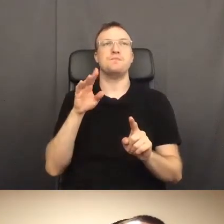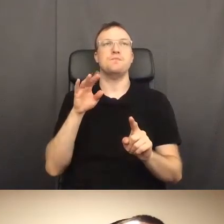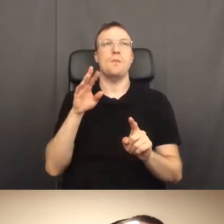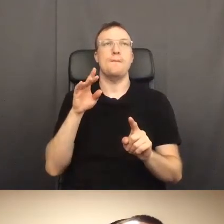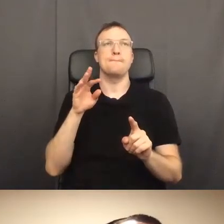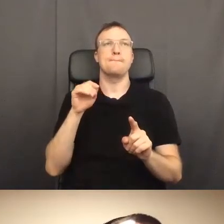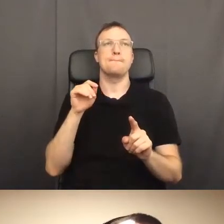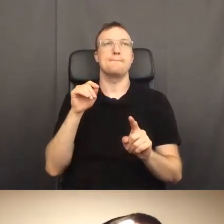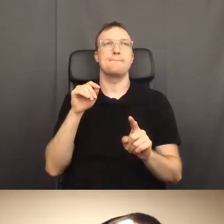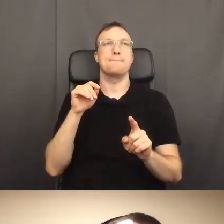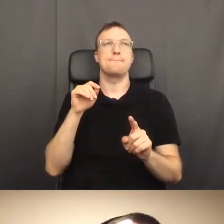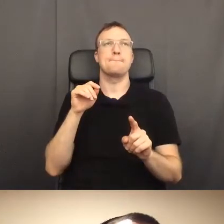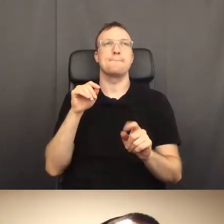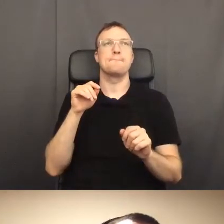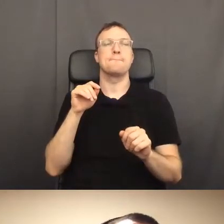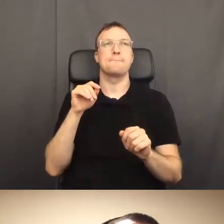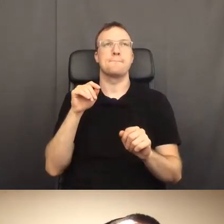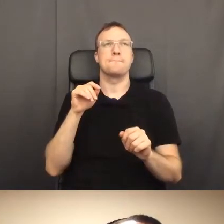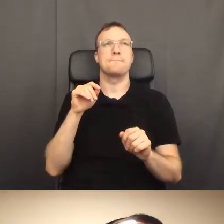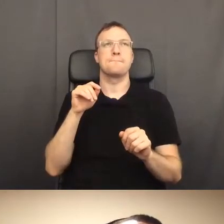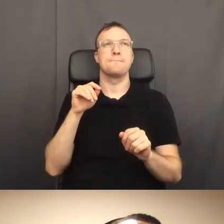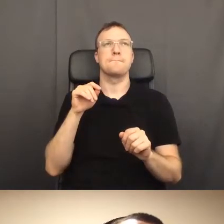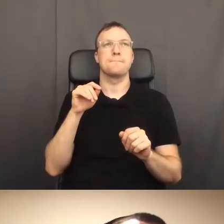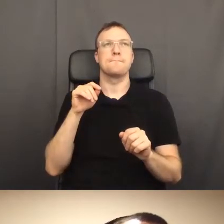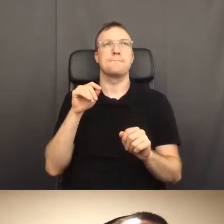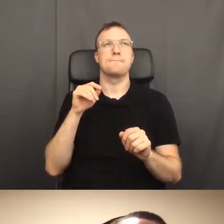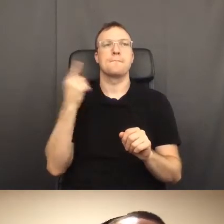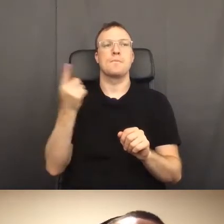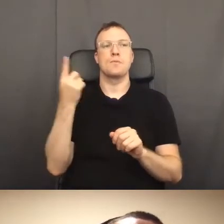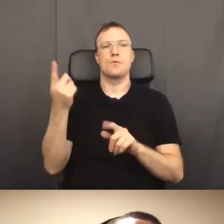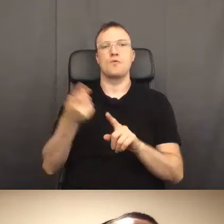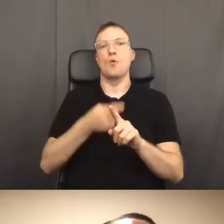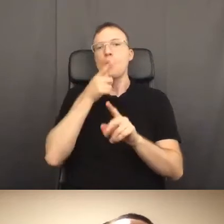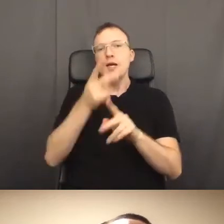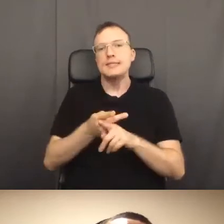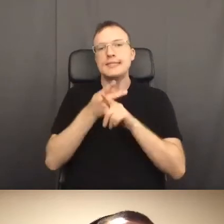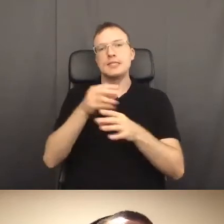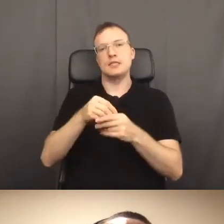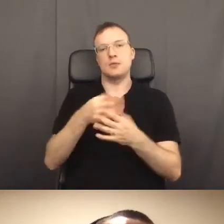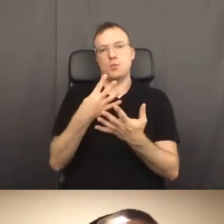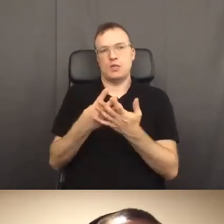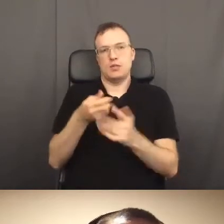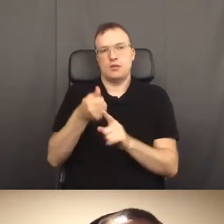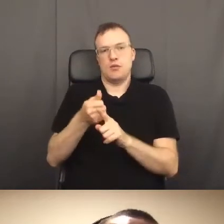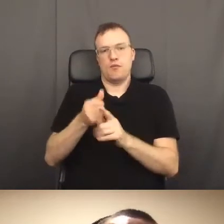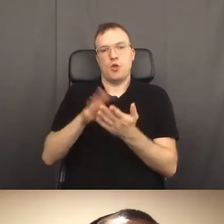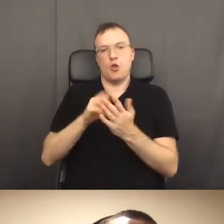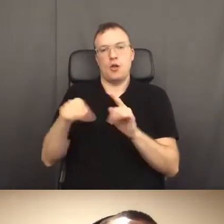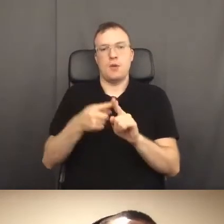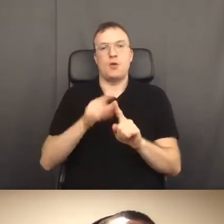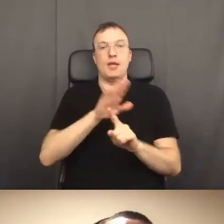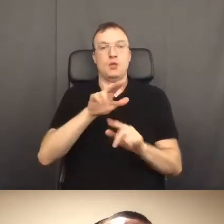someone from the caretaker of the prison has learned about his